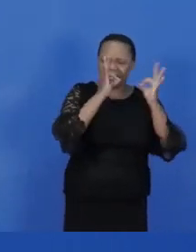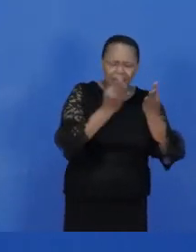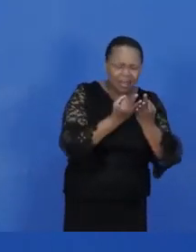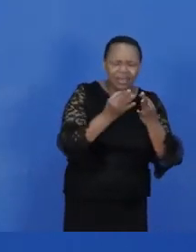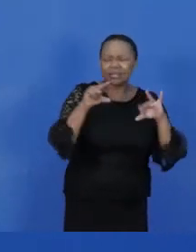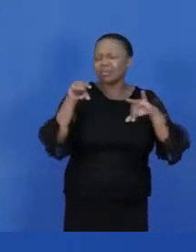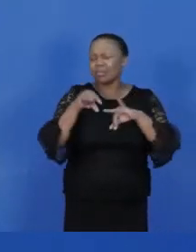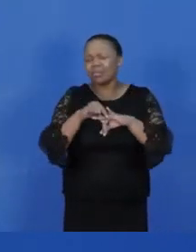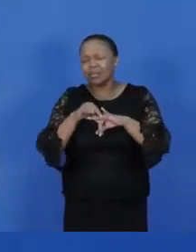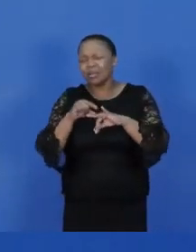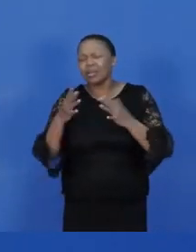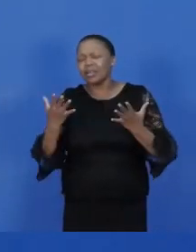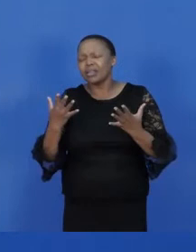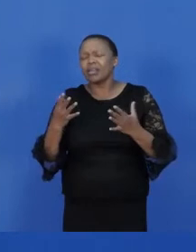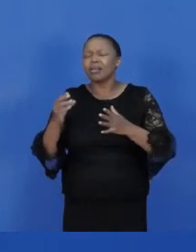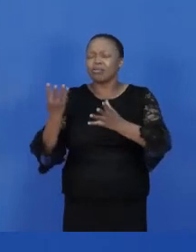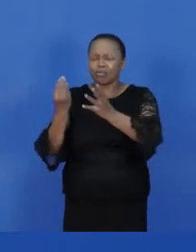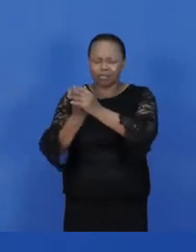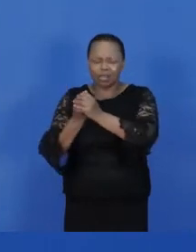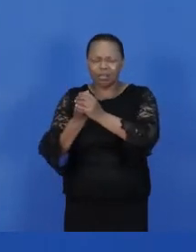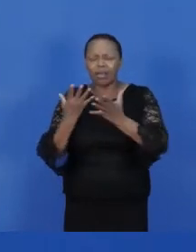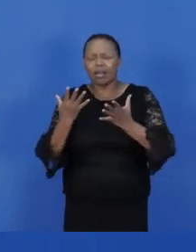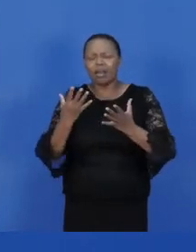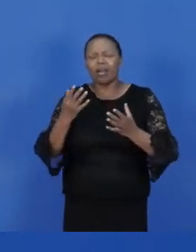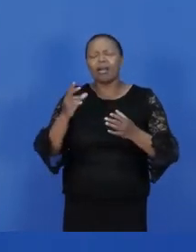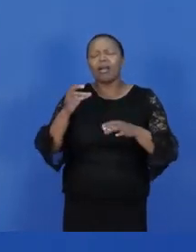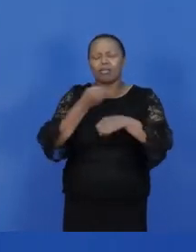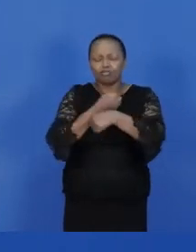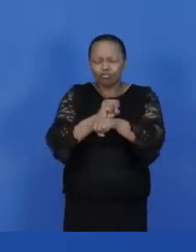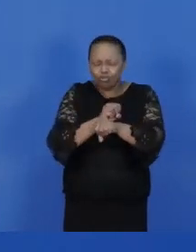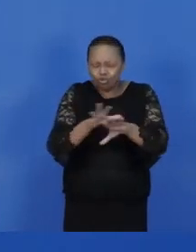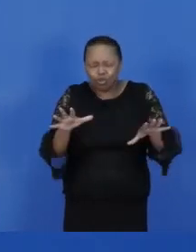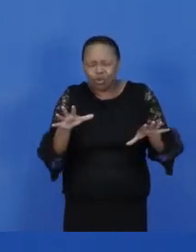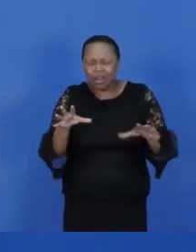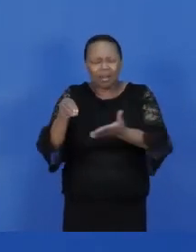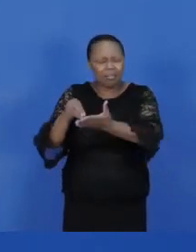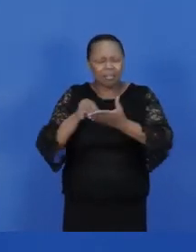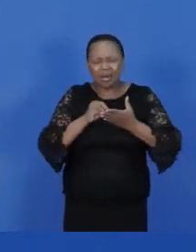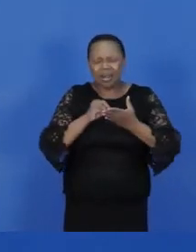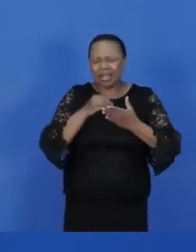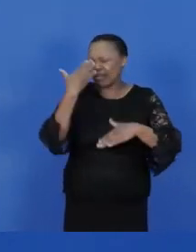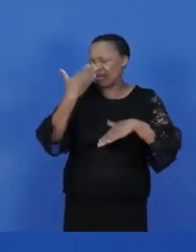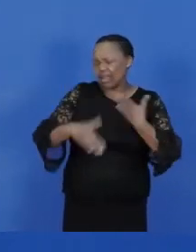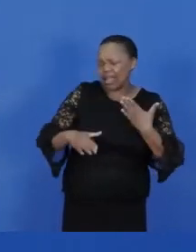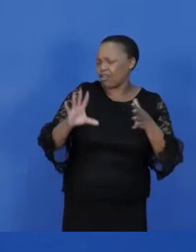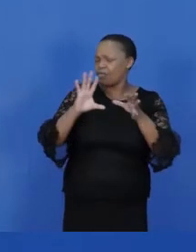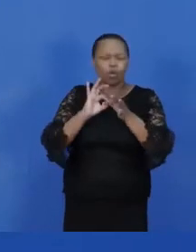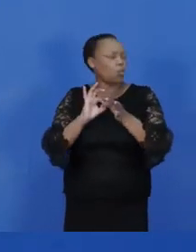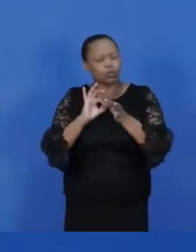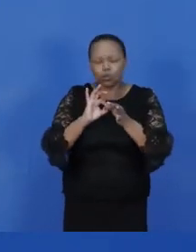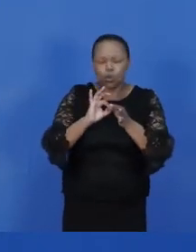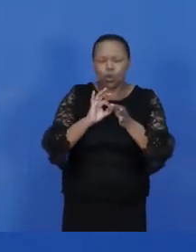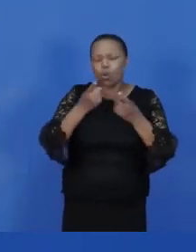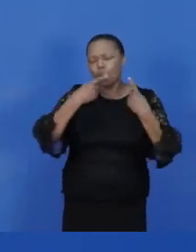pray for families, hold families together. Let, Father God, COVID-19 not bring the end of stable homes.